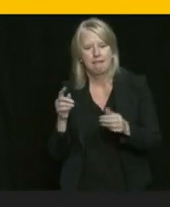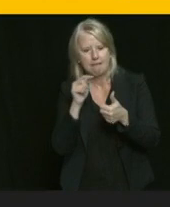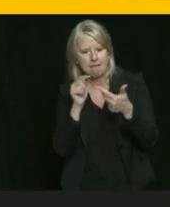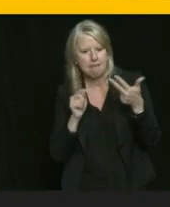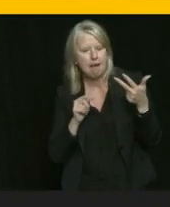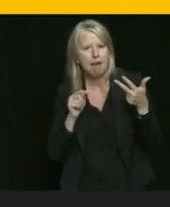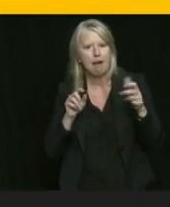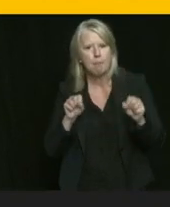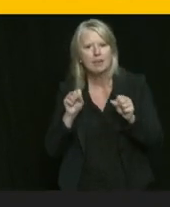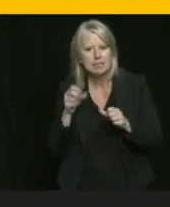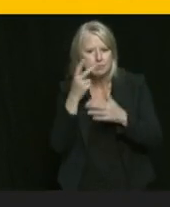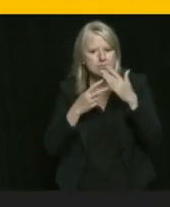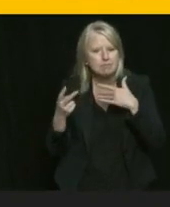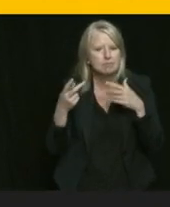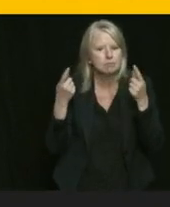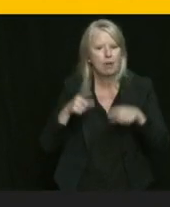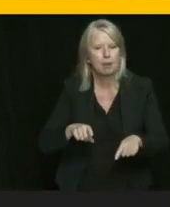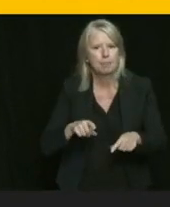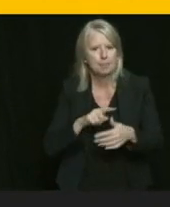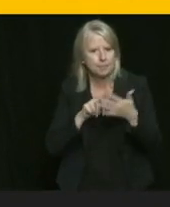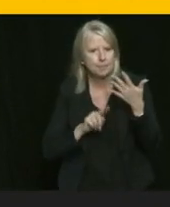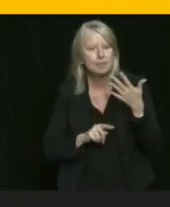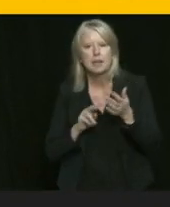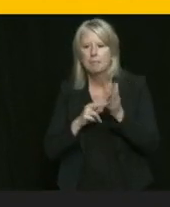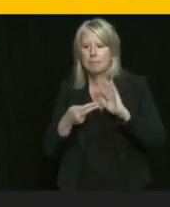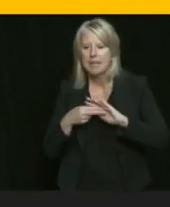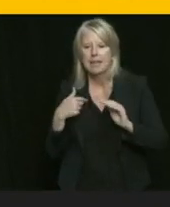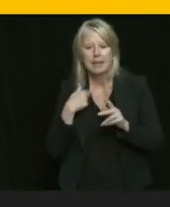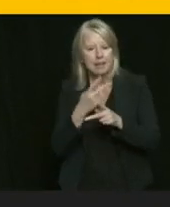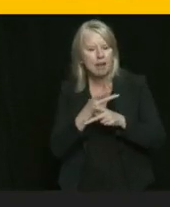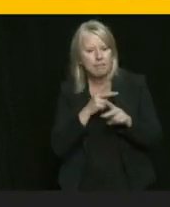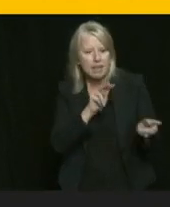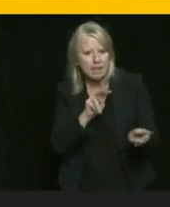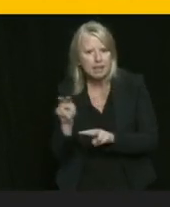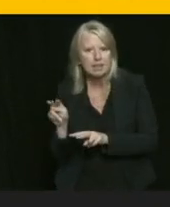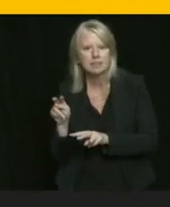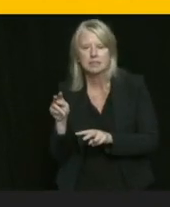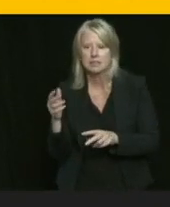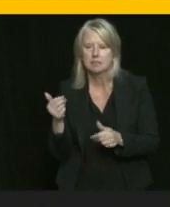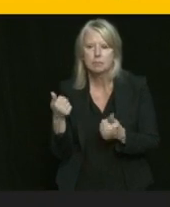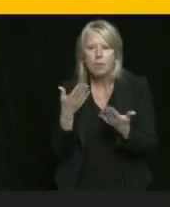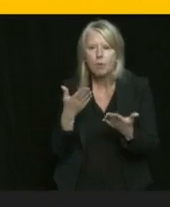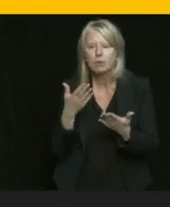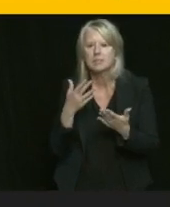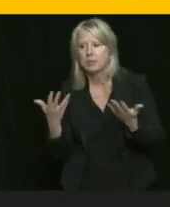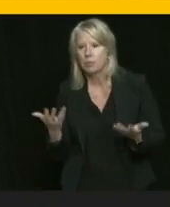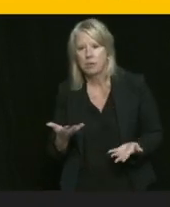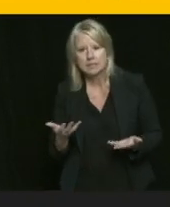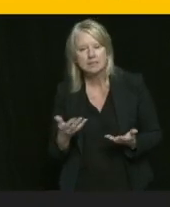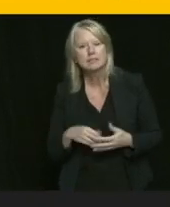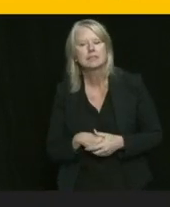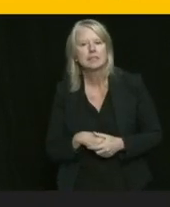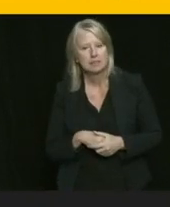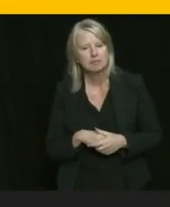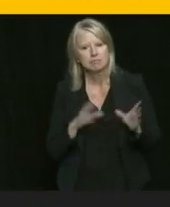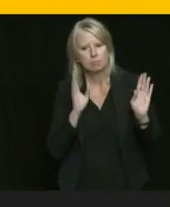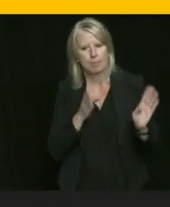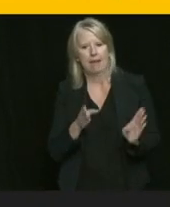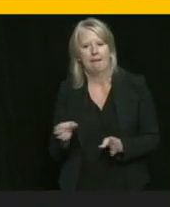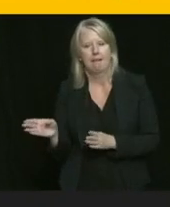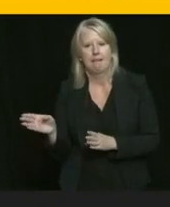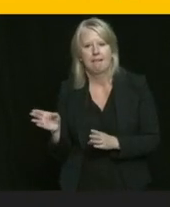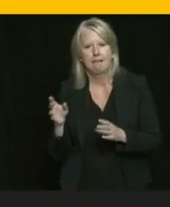different possible eventual outcomes. That means looking carefully at proposals made by the different candidates. Be prepared